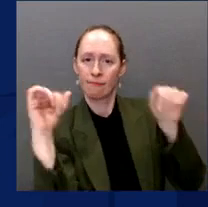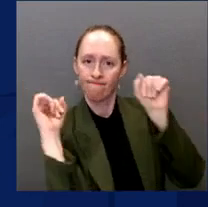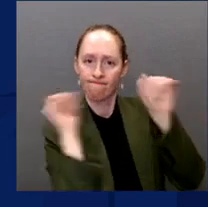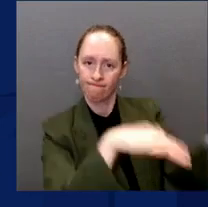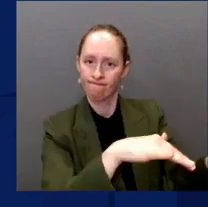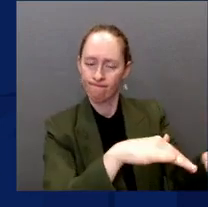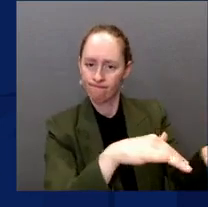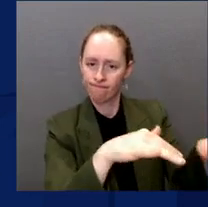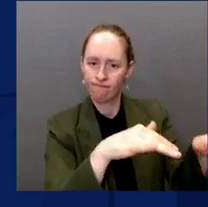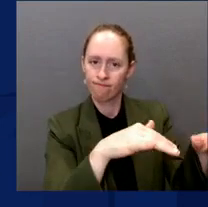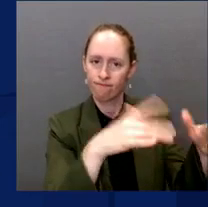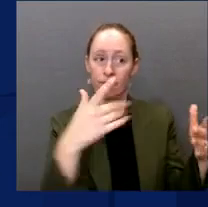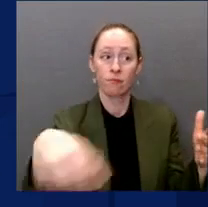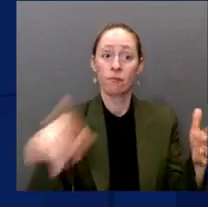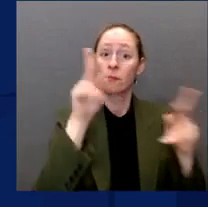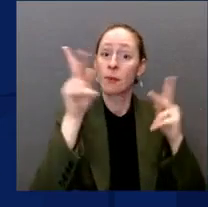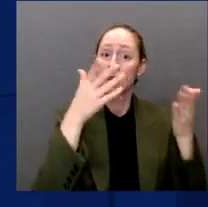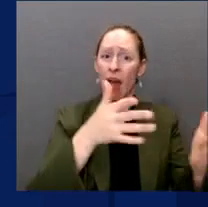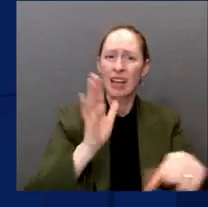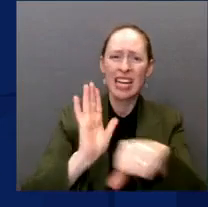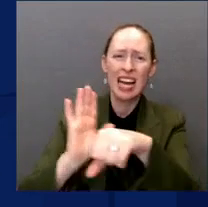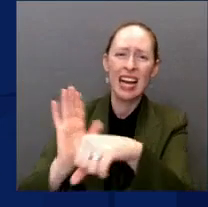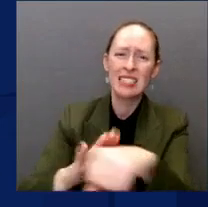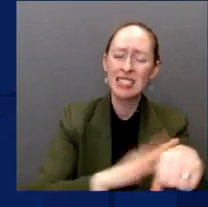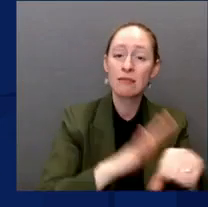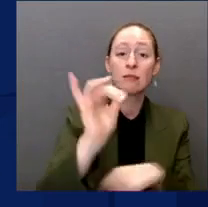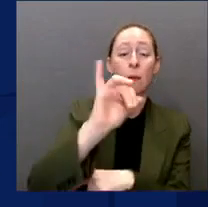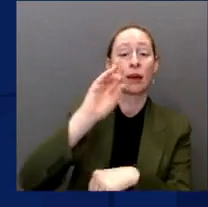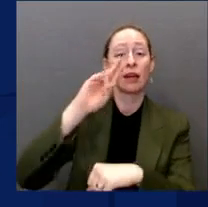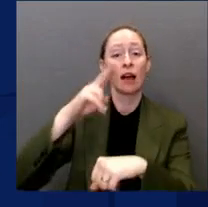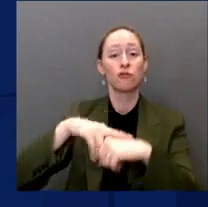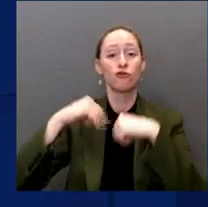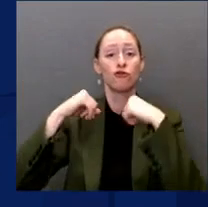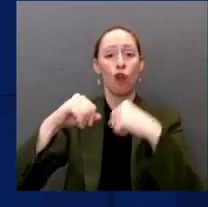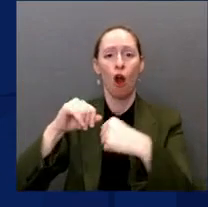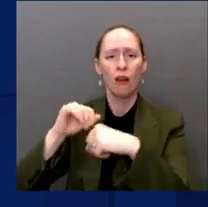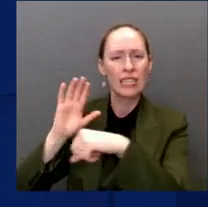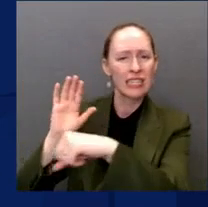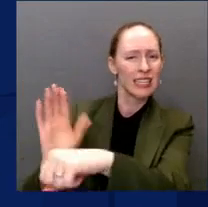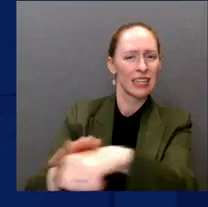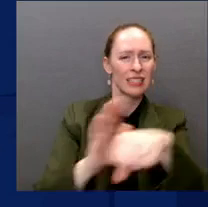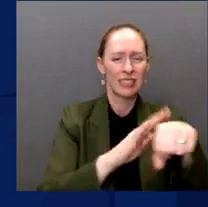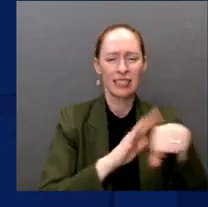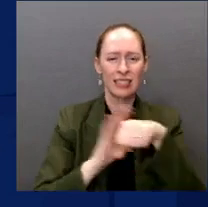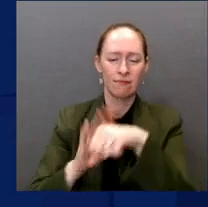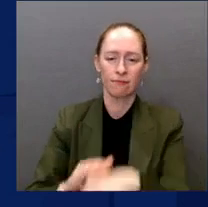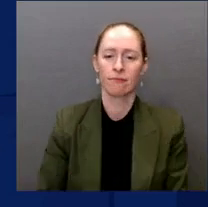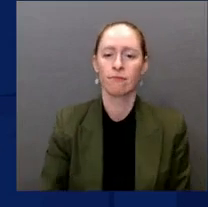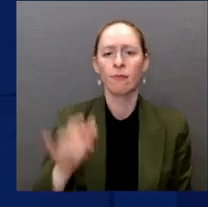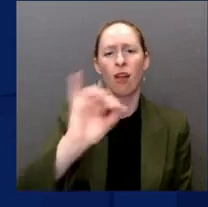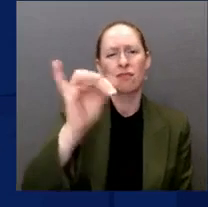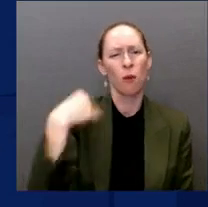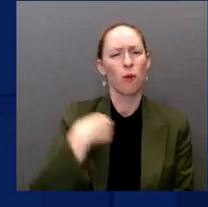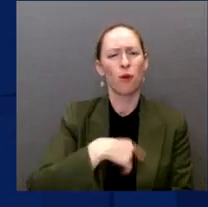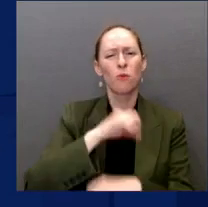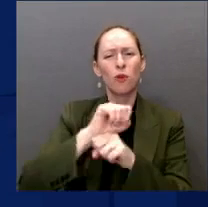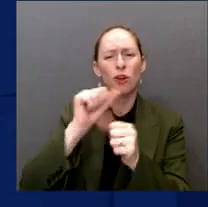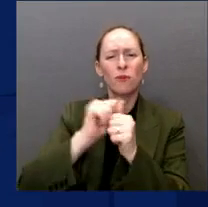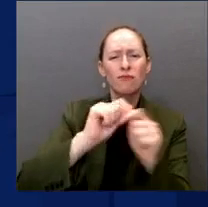and rescue team and deployed them to multiple federal agencies, and they've already on the ground are ready to help as we